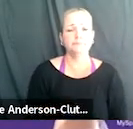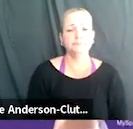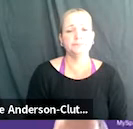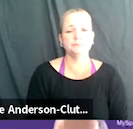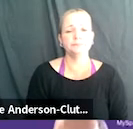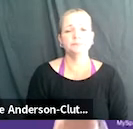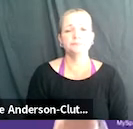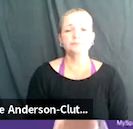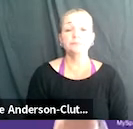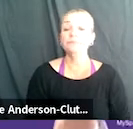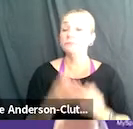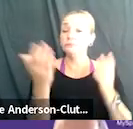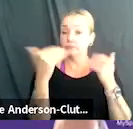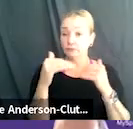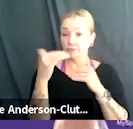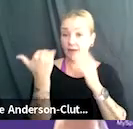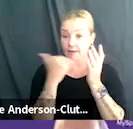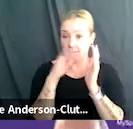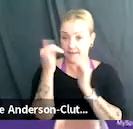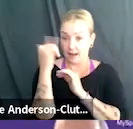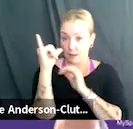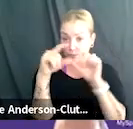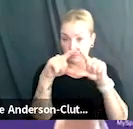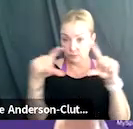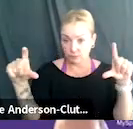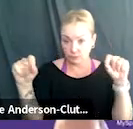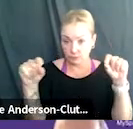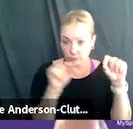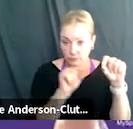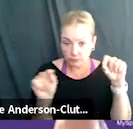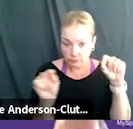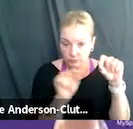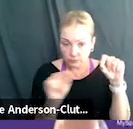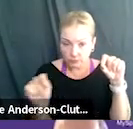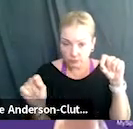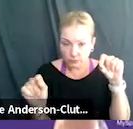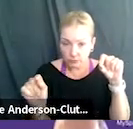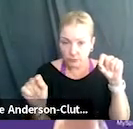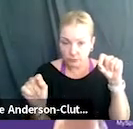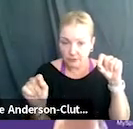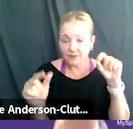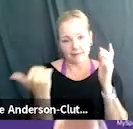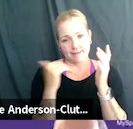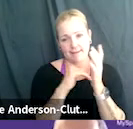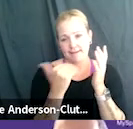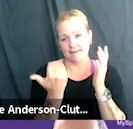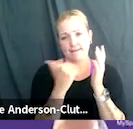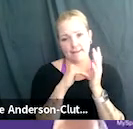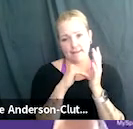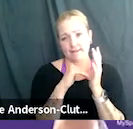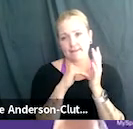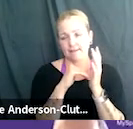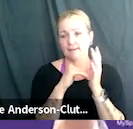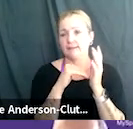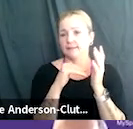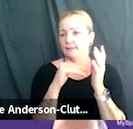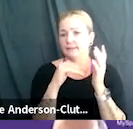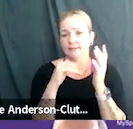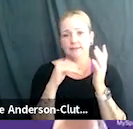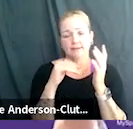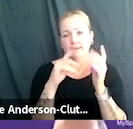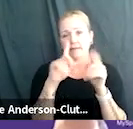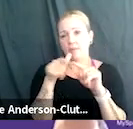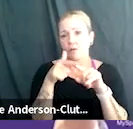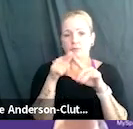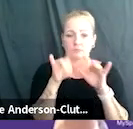adherence to specific non-functional routines or rituals. So we can see that with each iteration of the DSM, the description has changed somewhat. And so it's